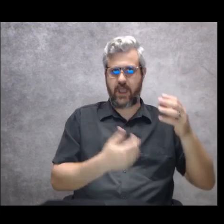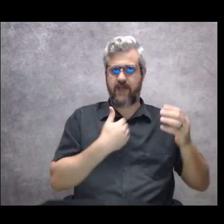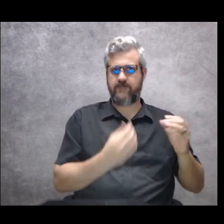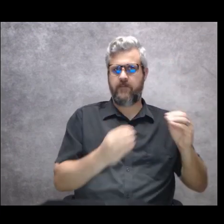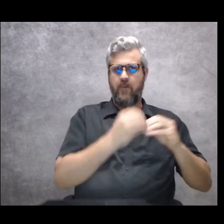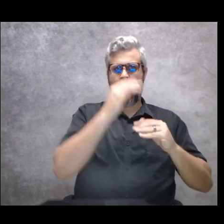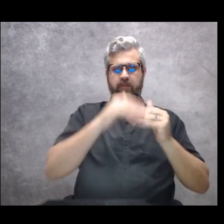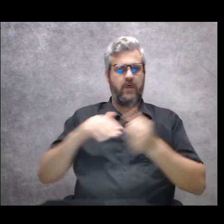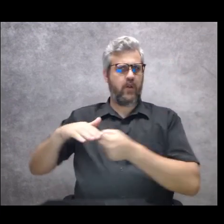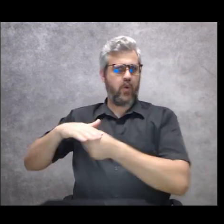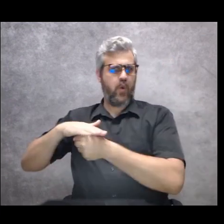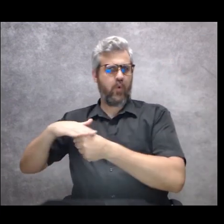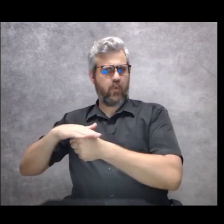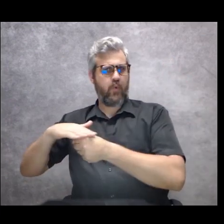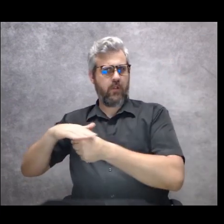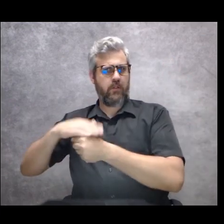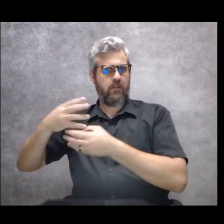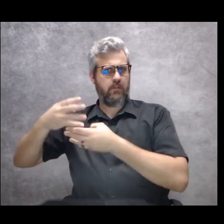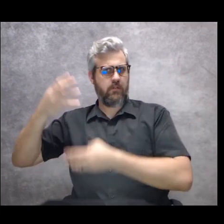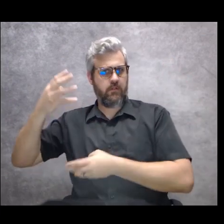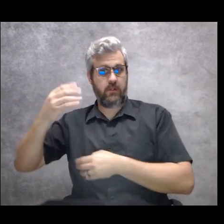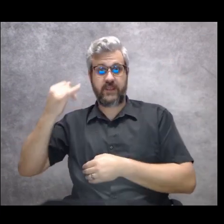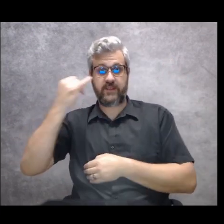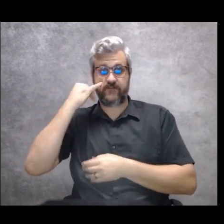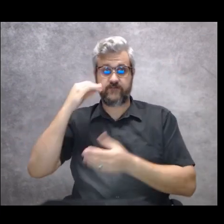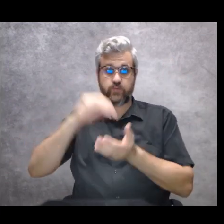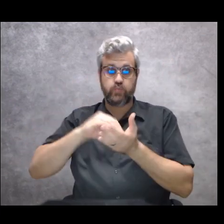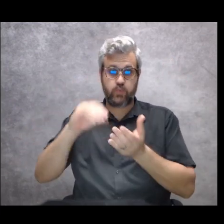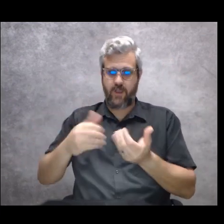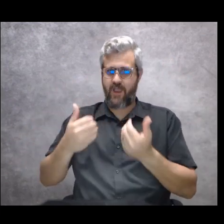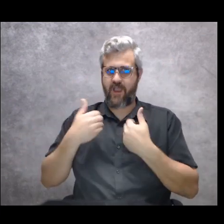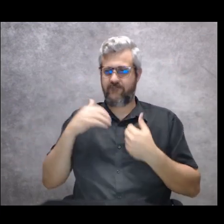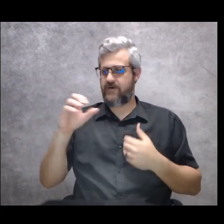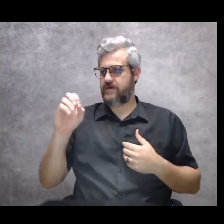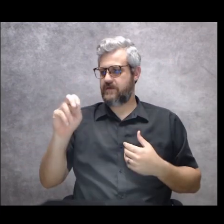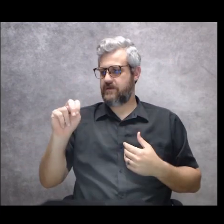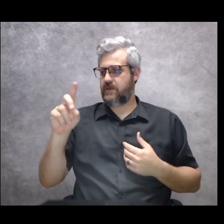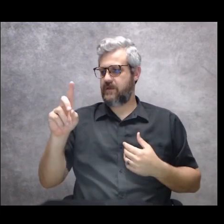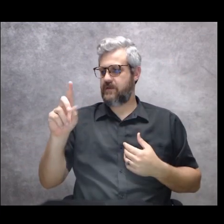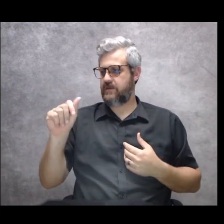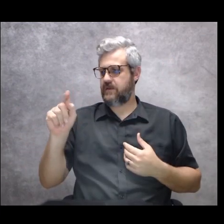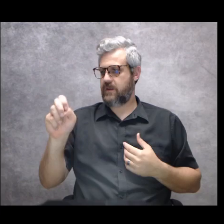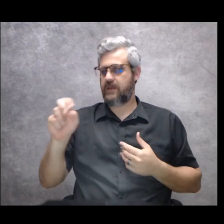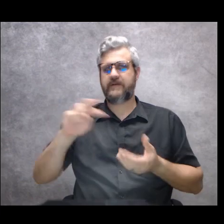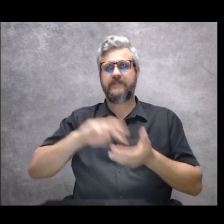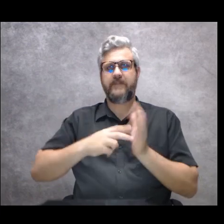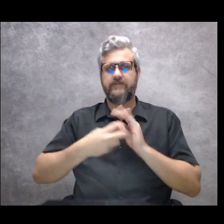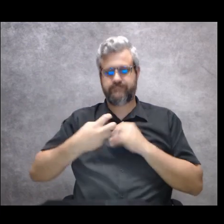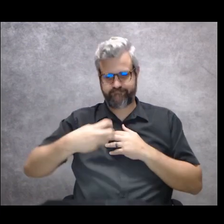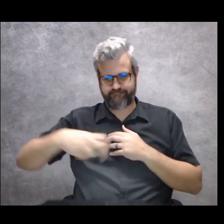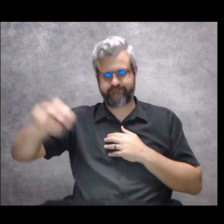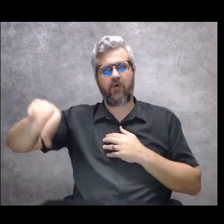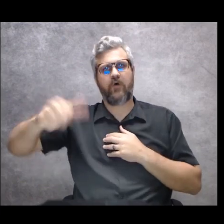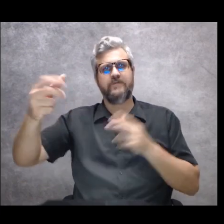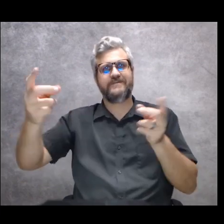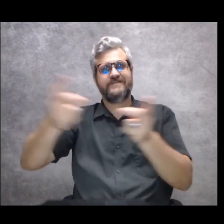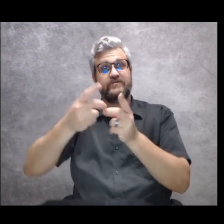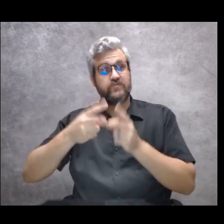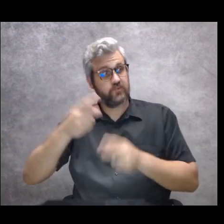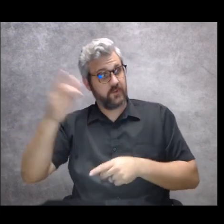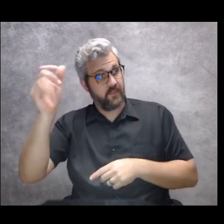has an end date, the student moved to another district. The new district probably identified the student after leaving your